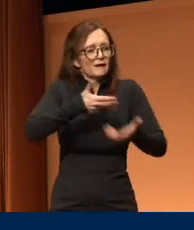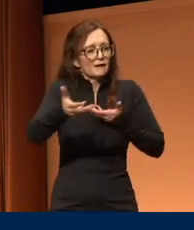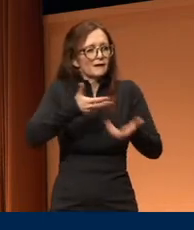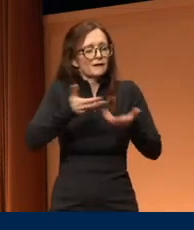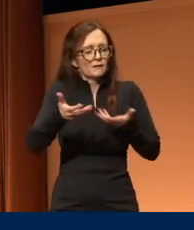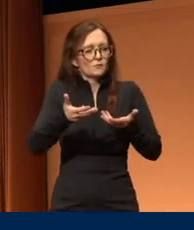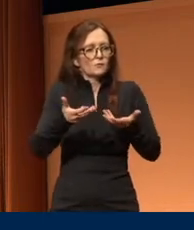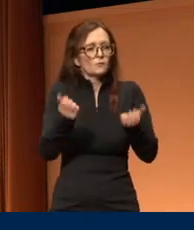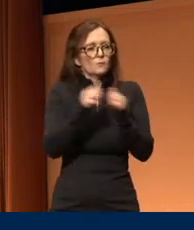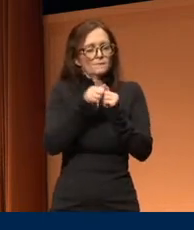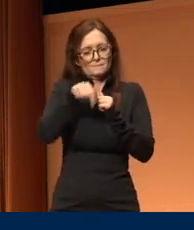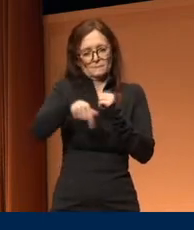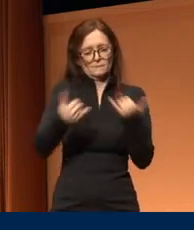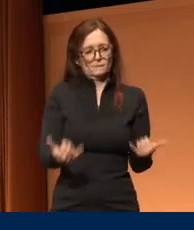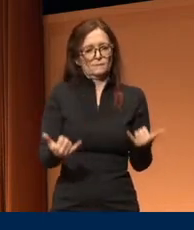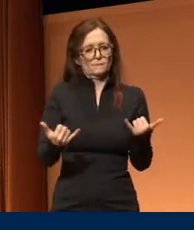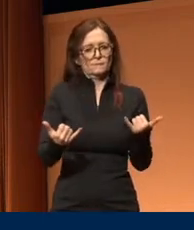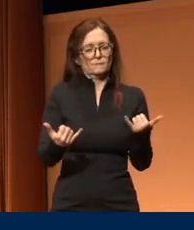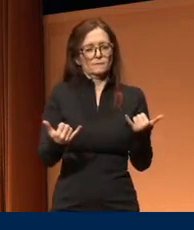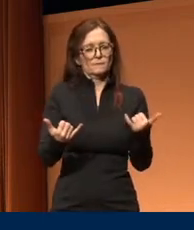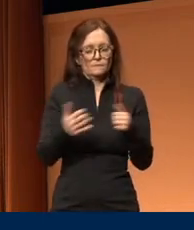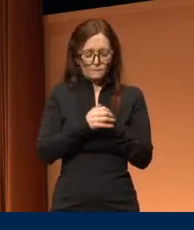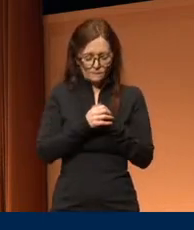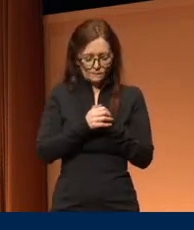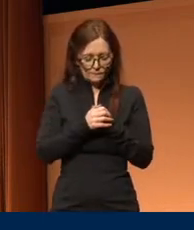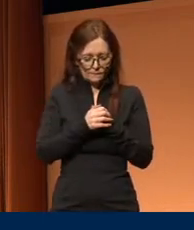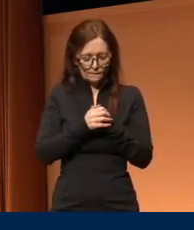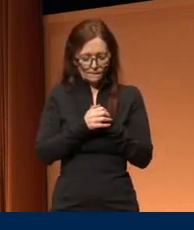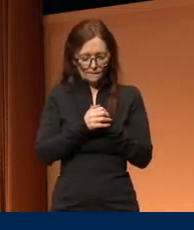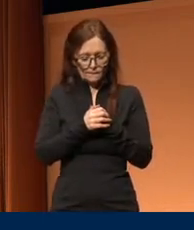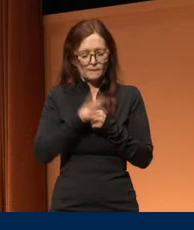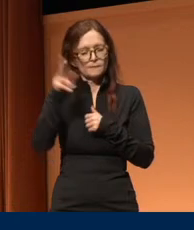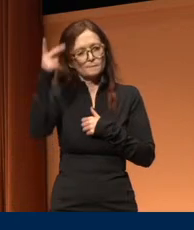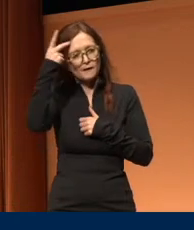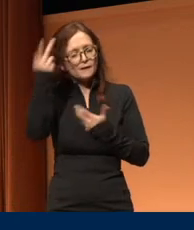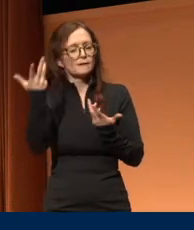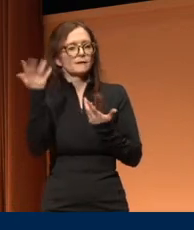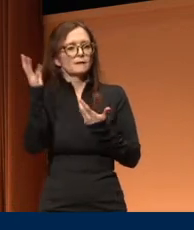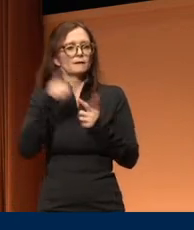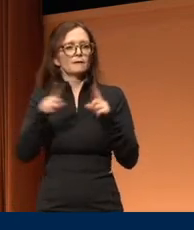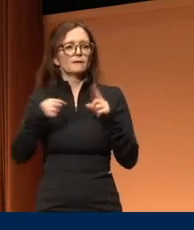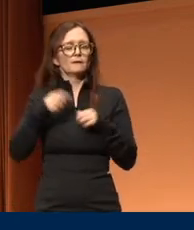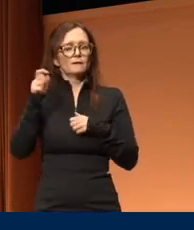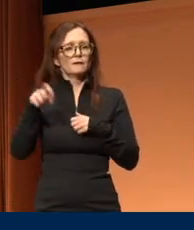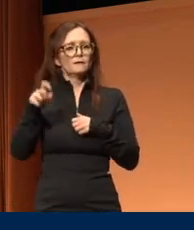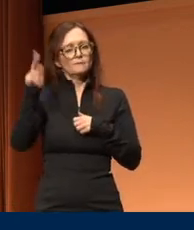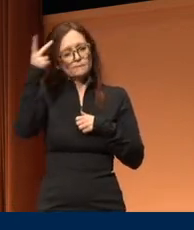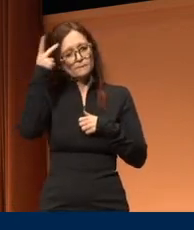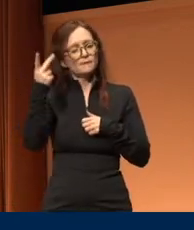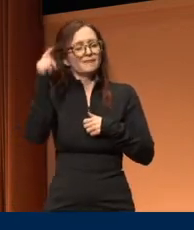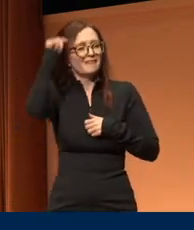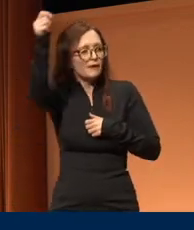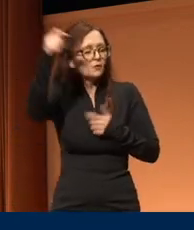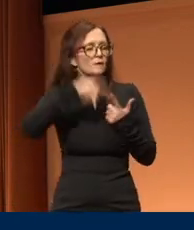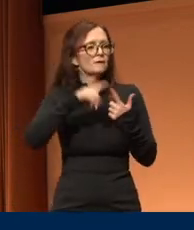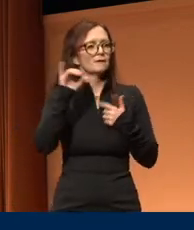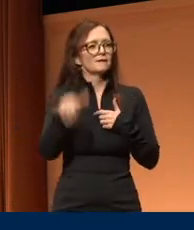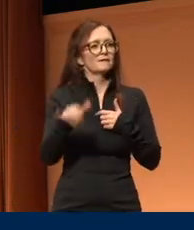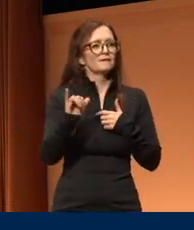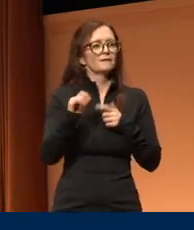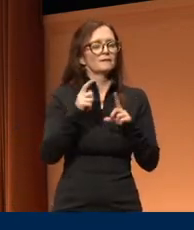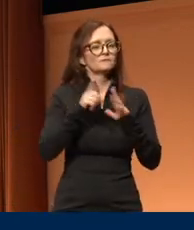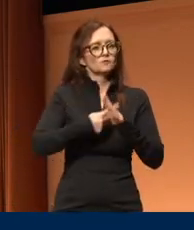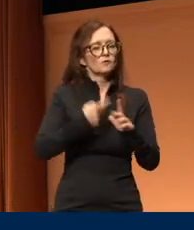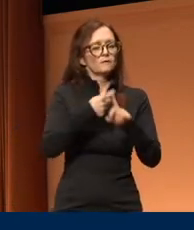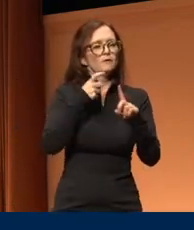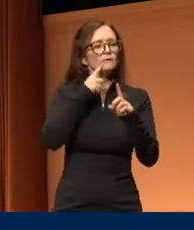them. I call my approach here inductive political theory, by which I mean a political theory that starts from a field of